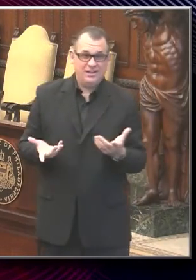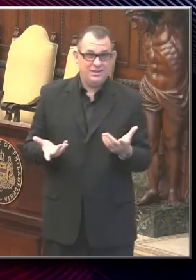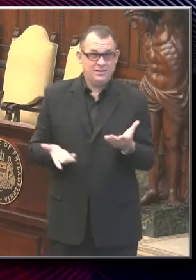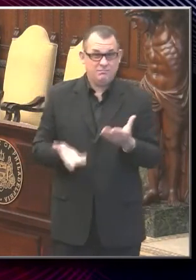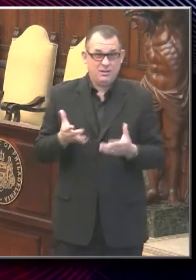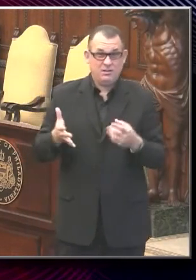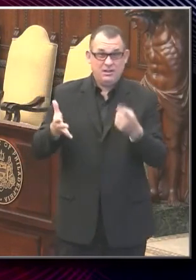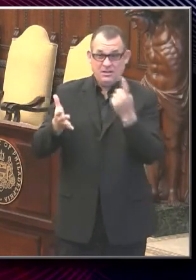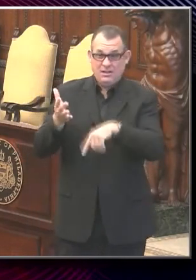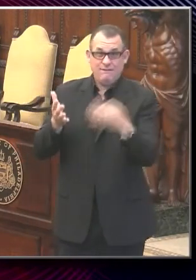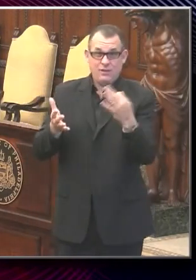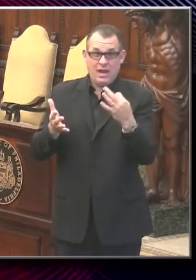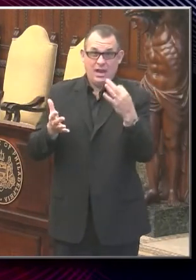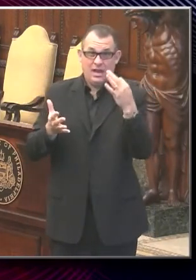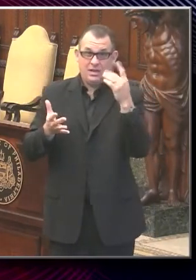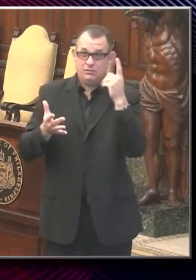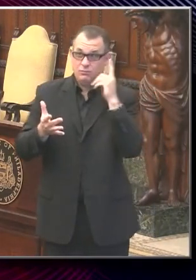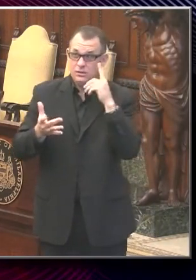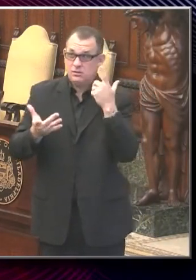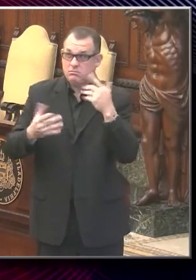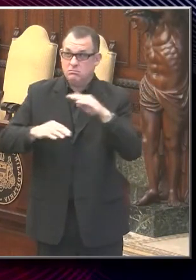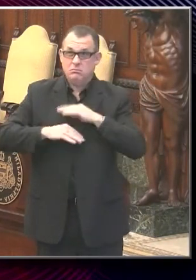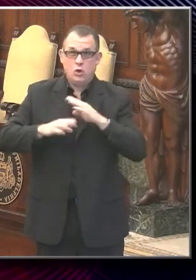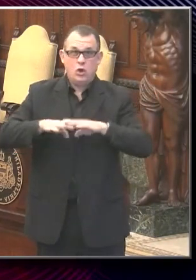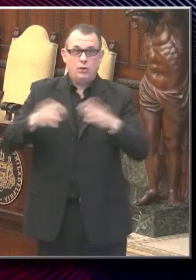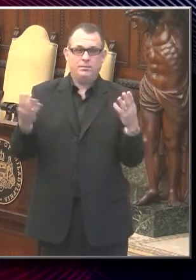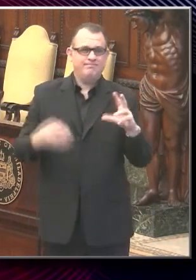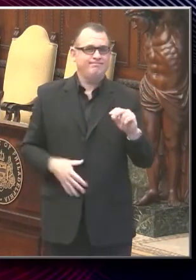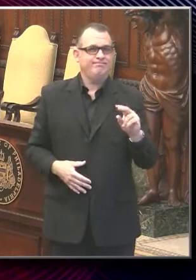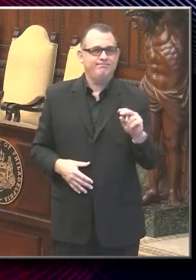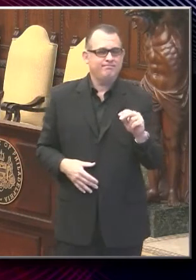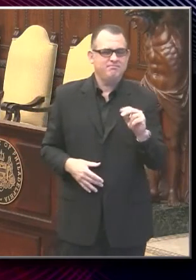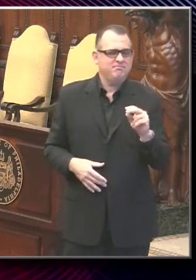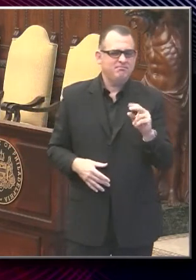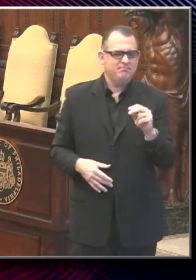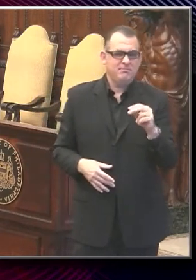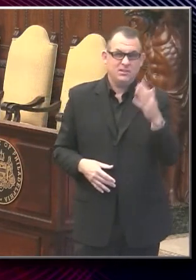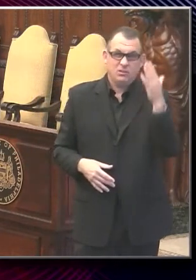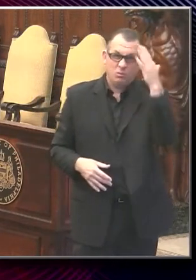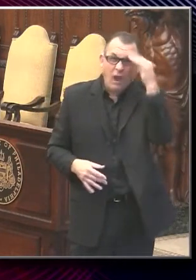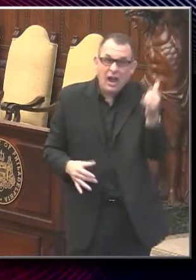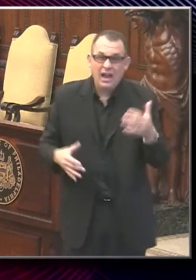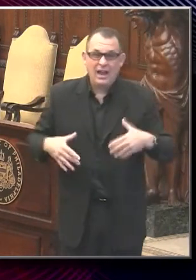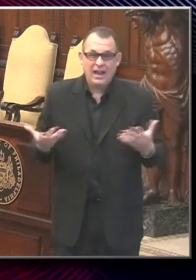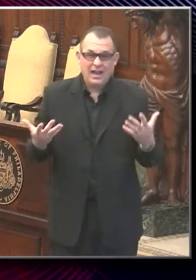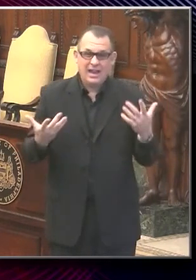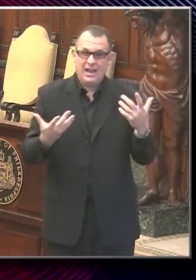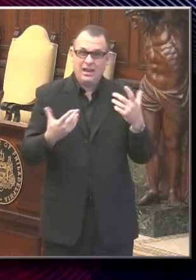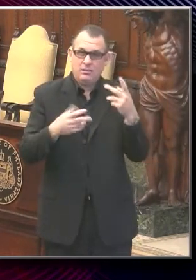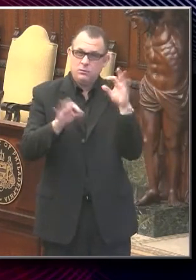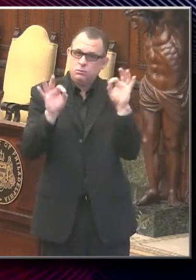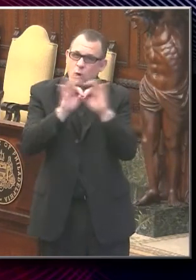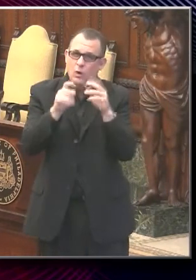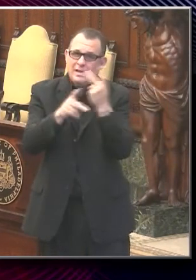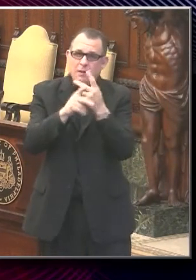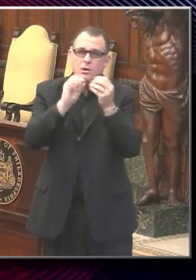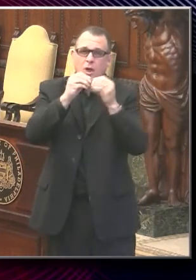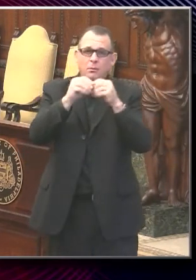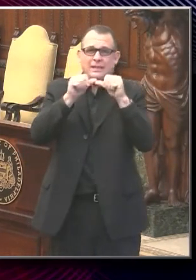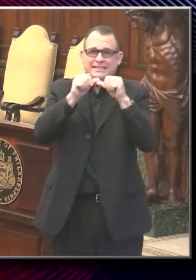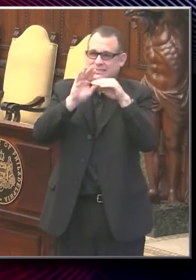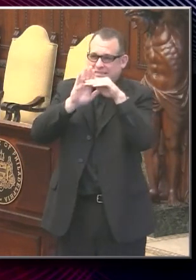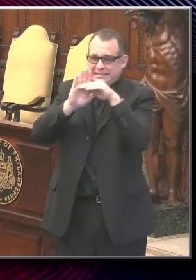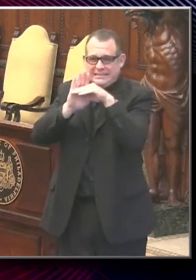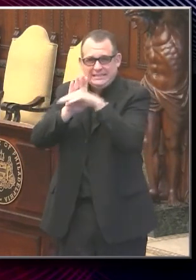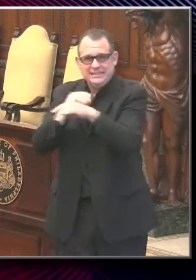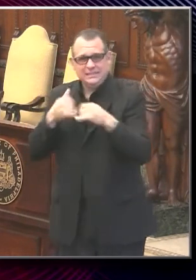Friday because we're not seeing a consistent decrease in cases over 4 weeks, which is one of our targets, or we may not be meeting the daily case